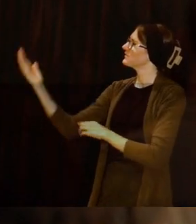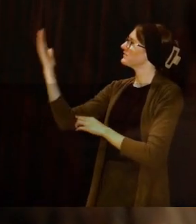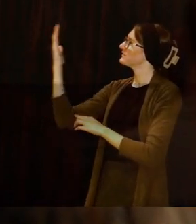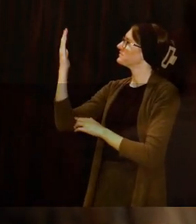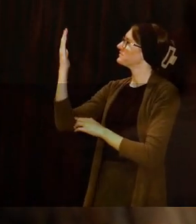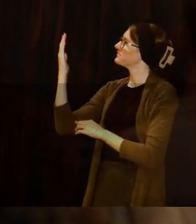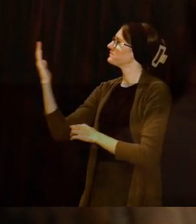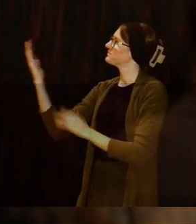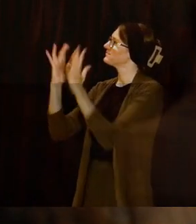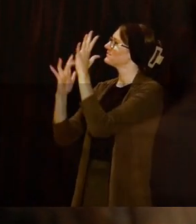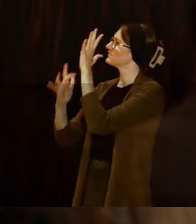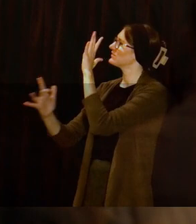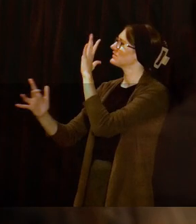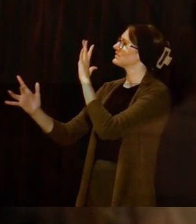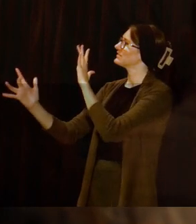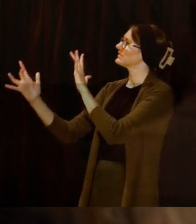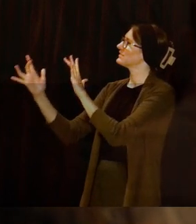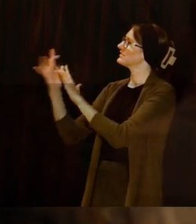adore you,